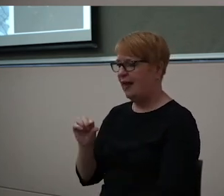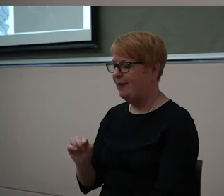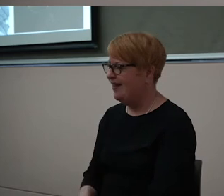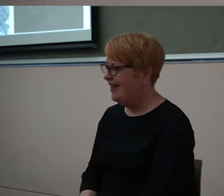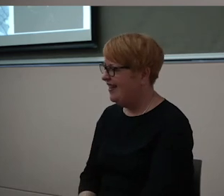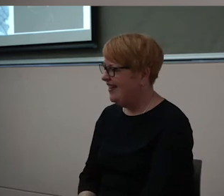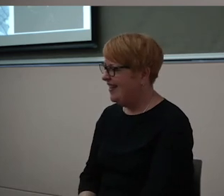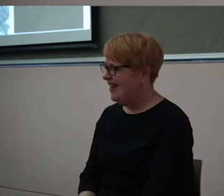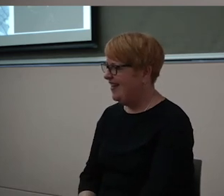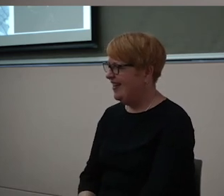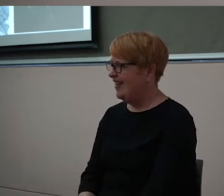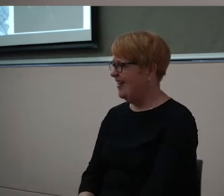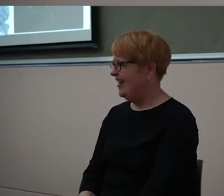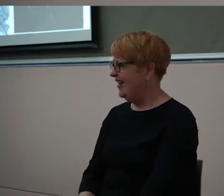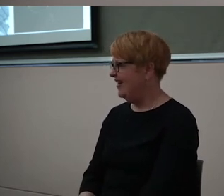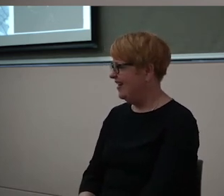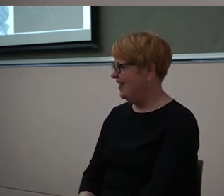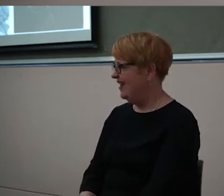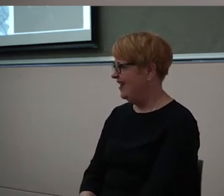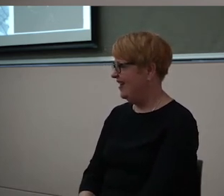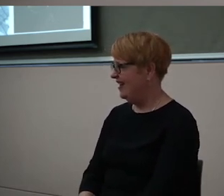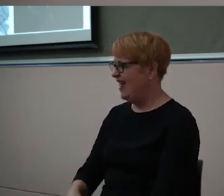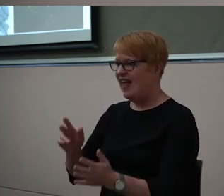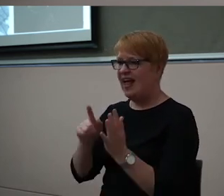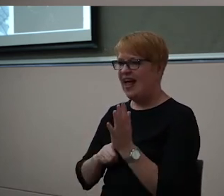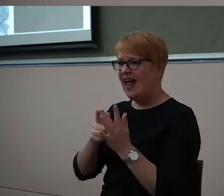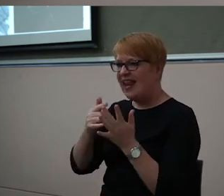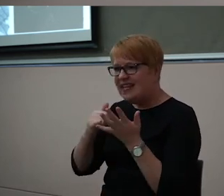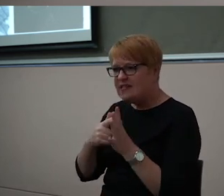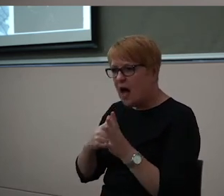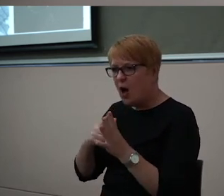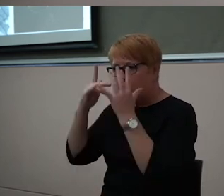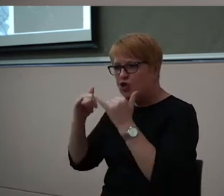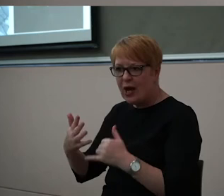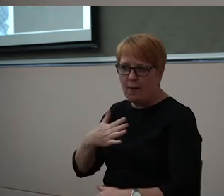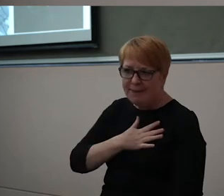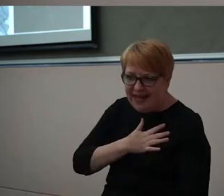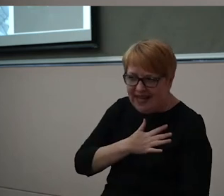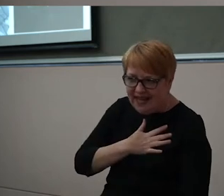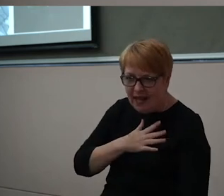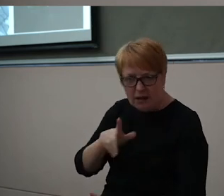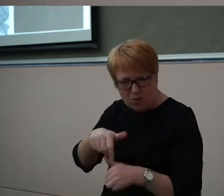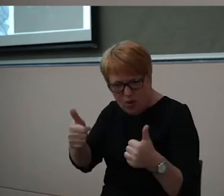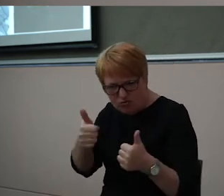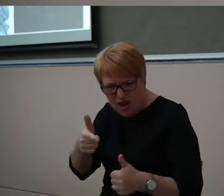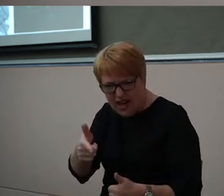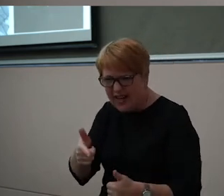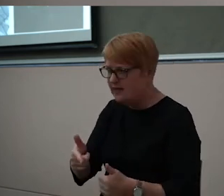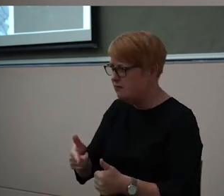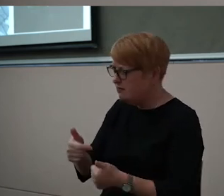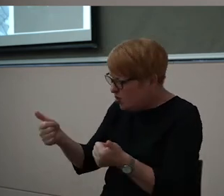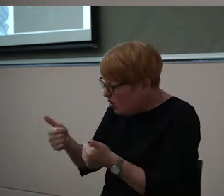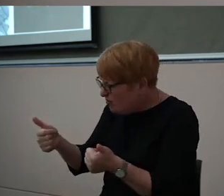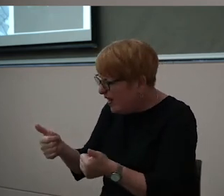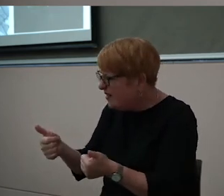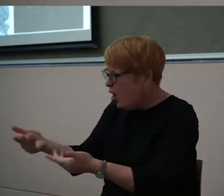And we were talking about this, it kind of goes on after the gathering, you know. Yeah. I guess the life of an artist,